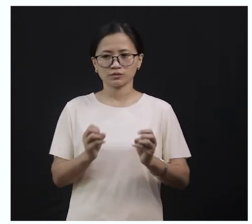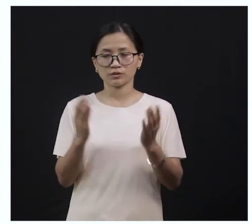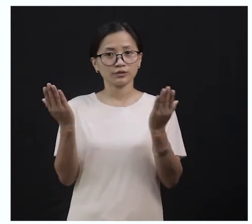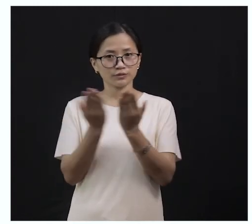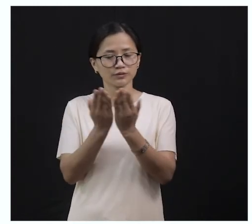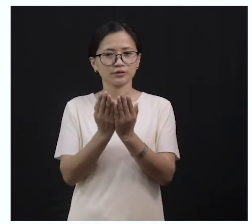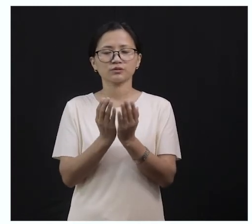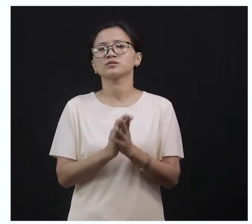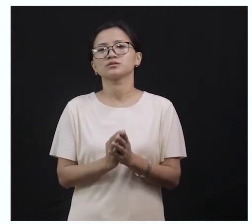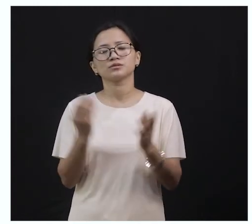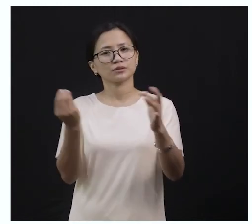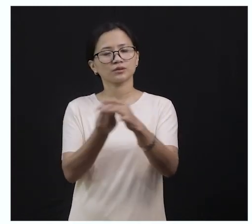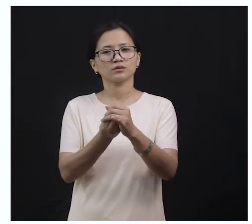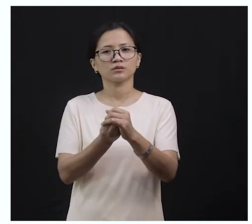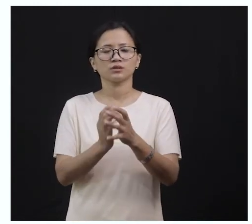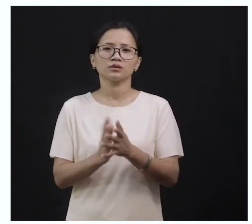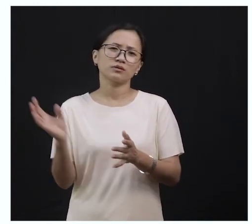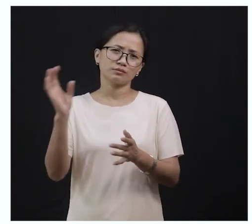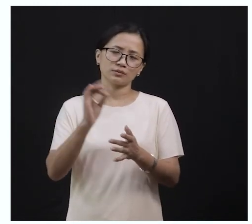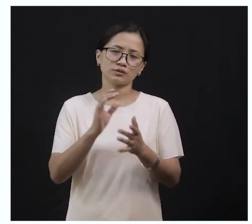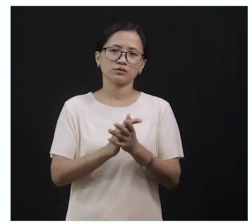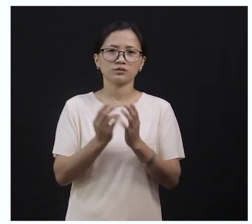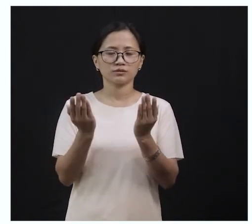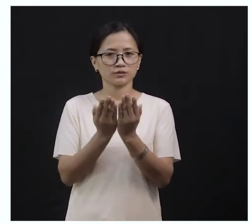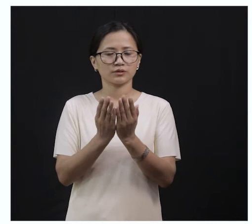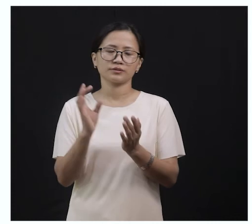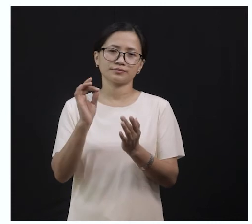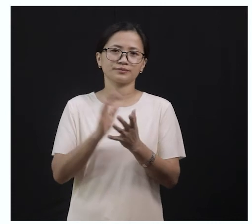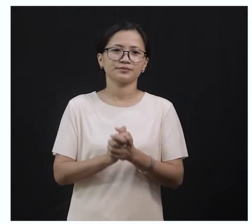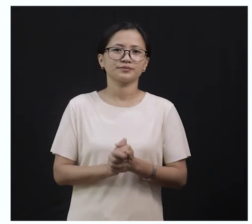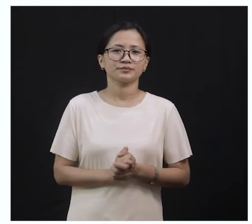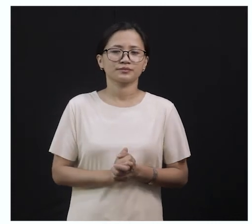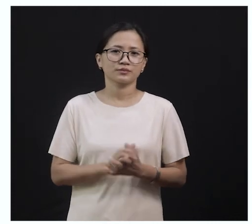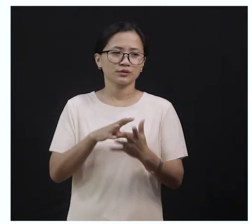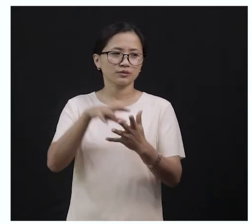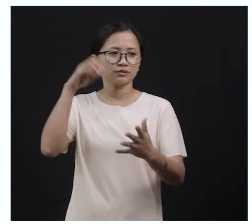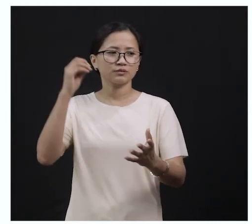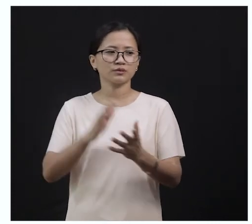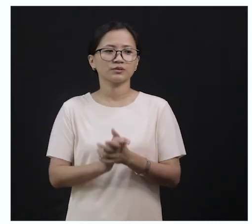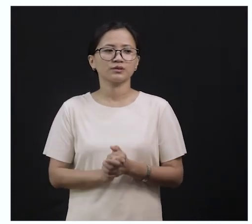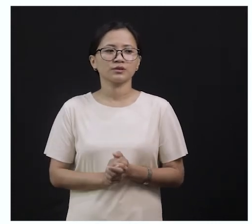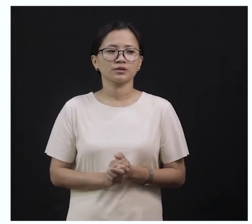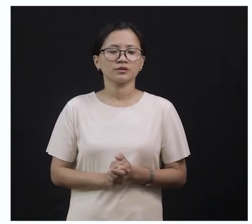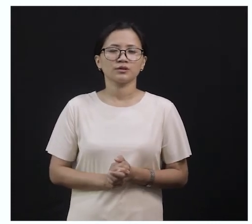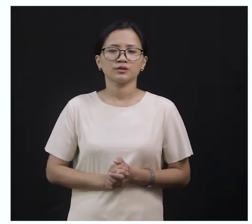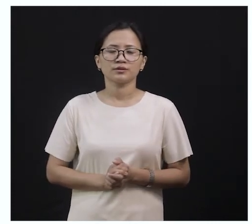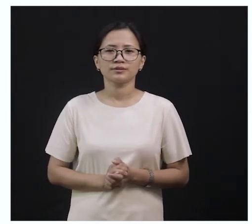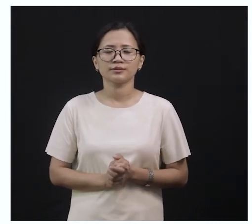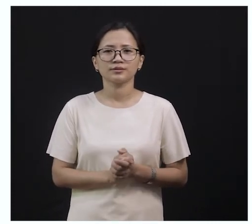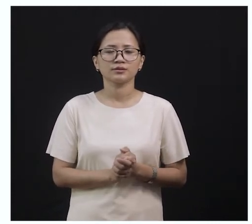the video and you can go back and read the poem once again, okay? So we have also learned to read the poem